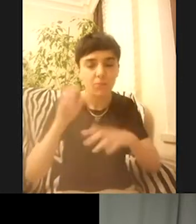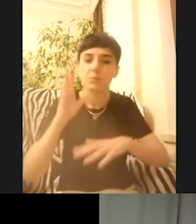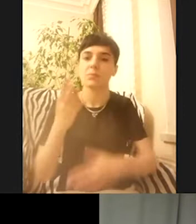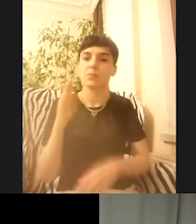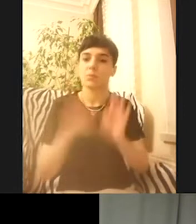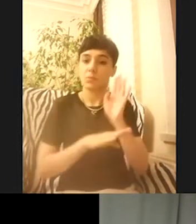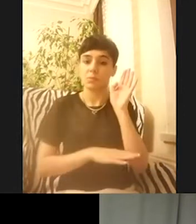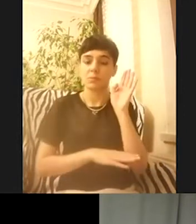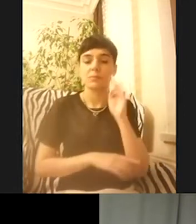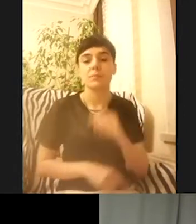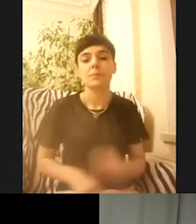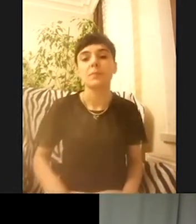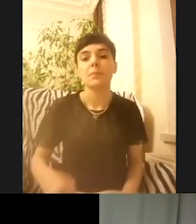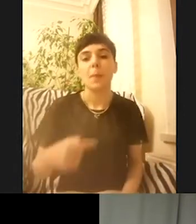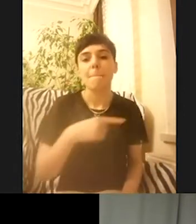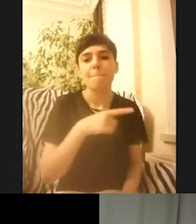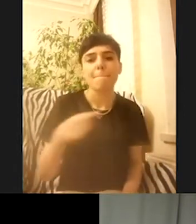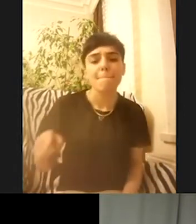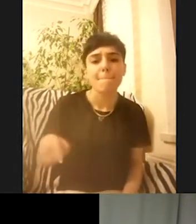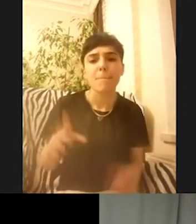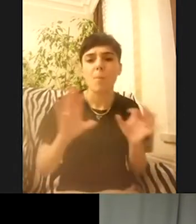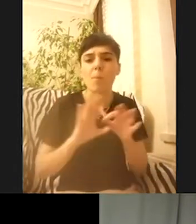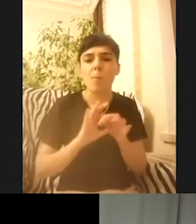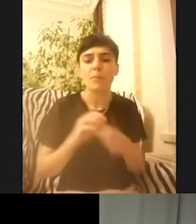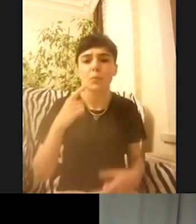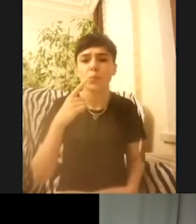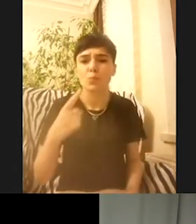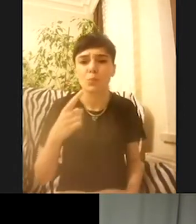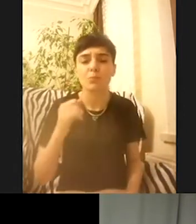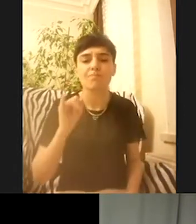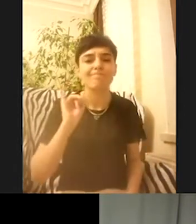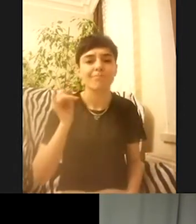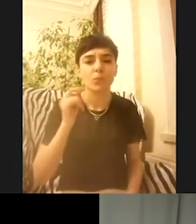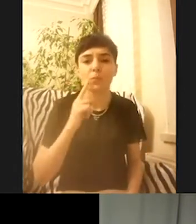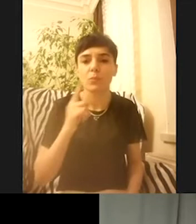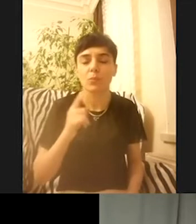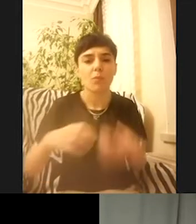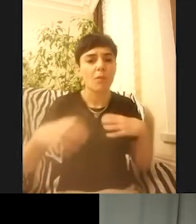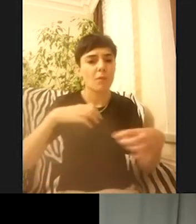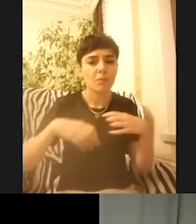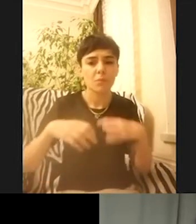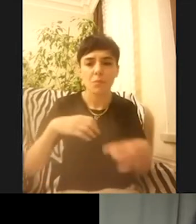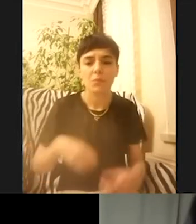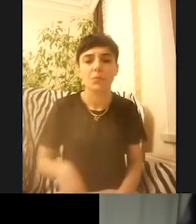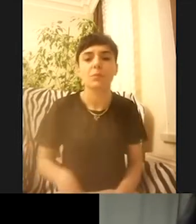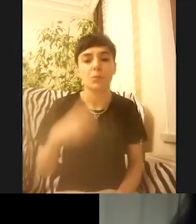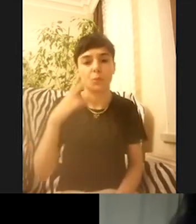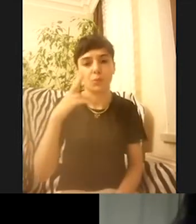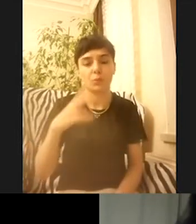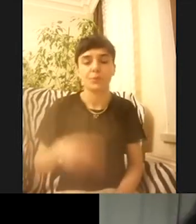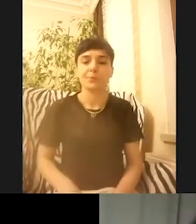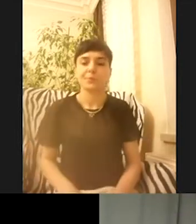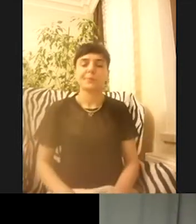used right-wing and left-wing populist language, while a party claiming to be left-wing said also that homosexuality